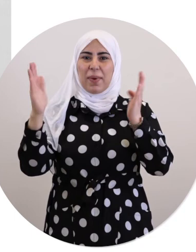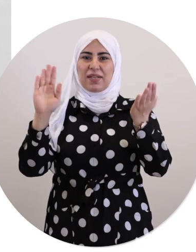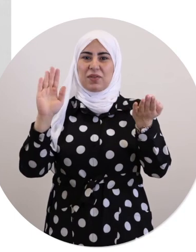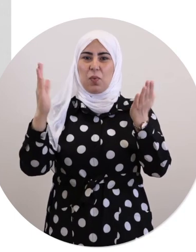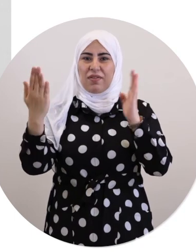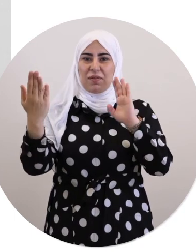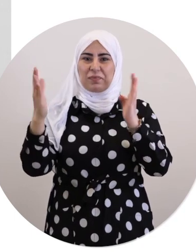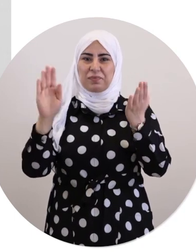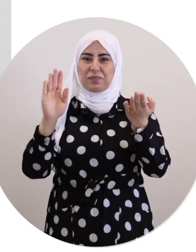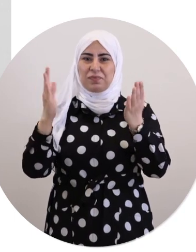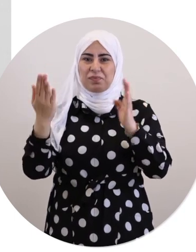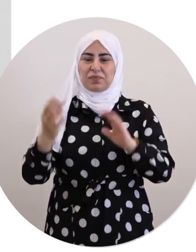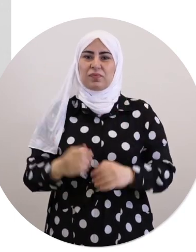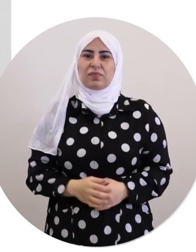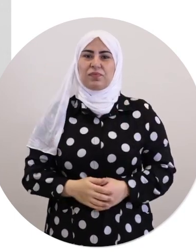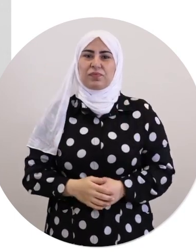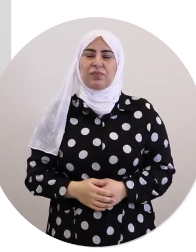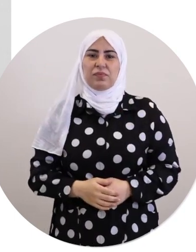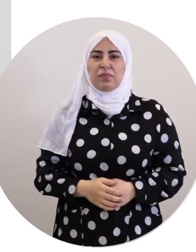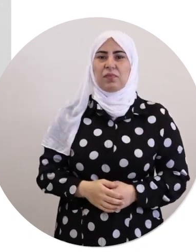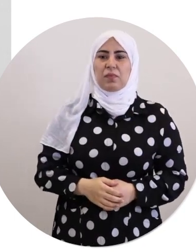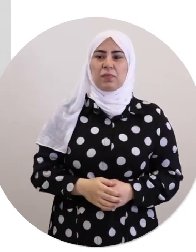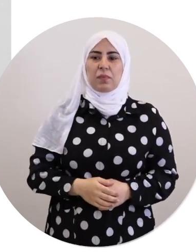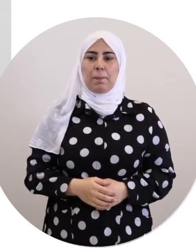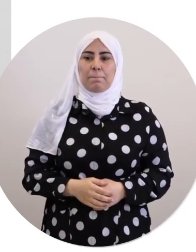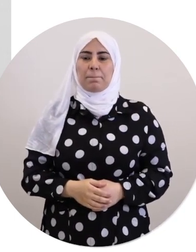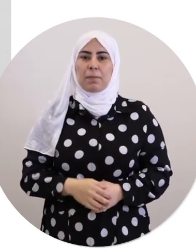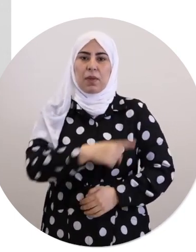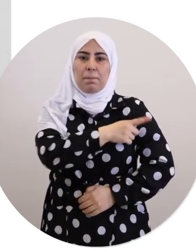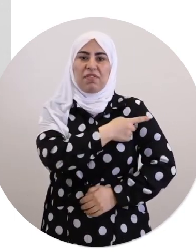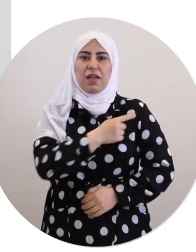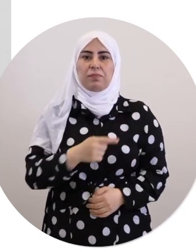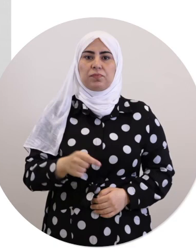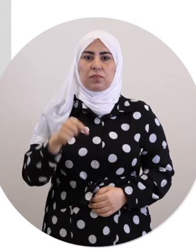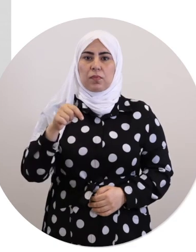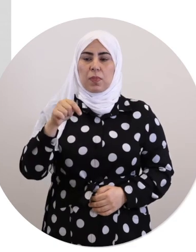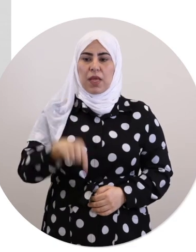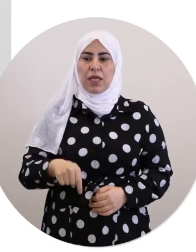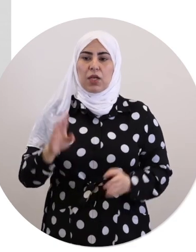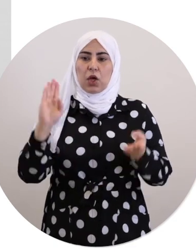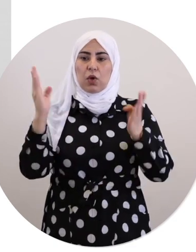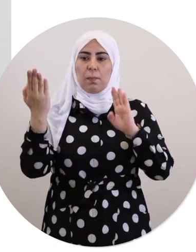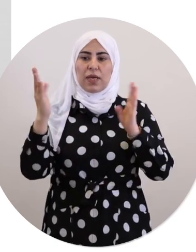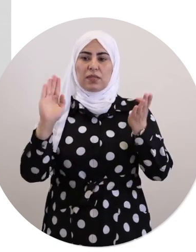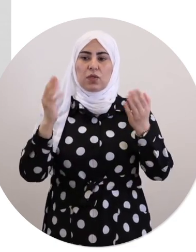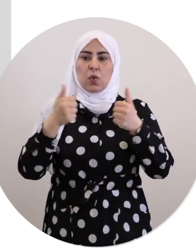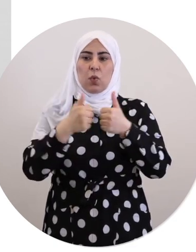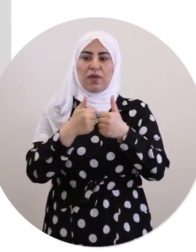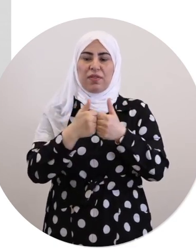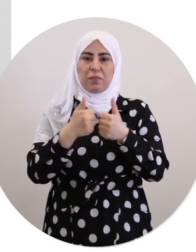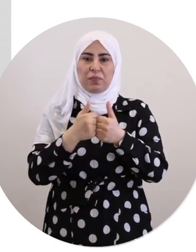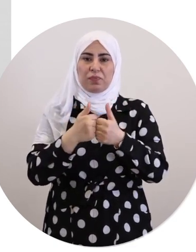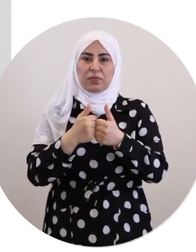going to compare one thing to another. So we can use it to say, in comparison with urban areas, rural areas are more